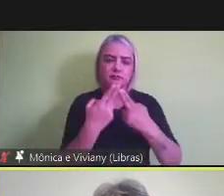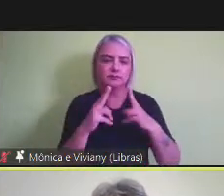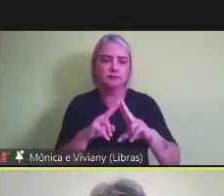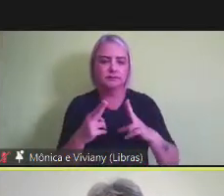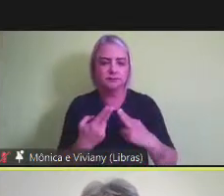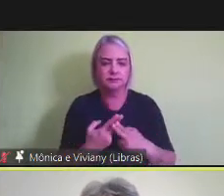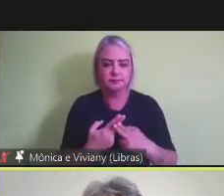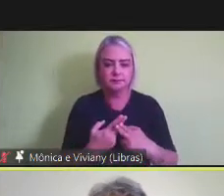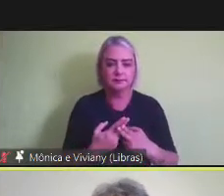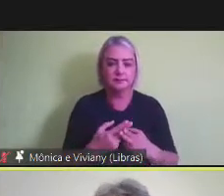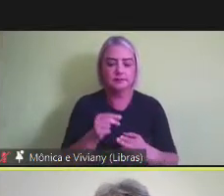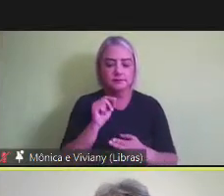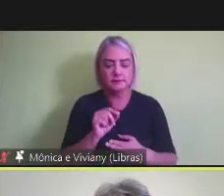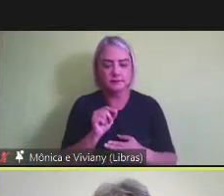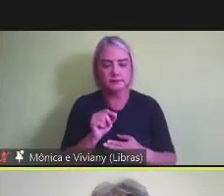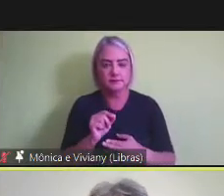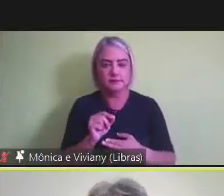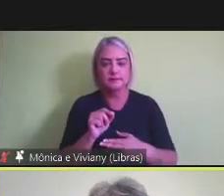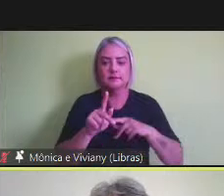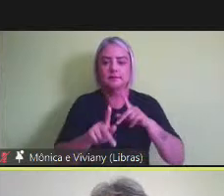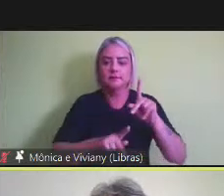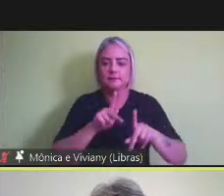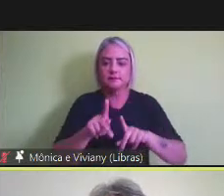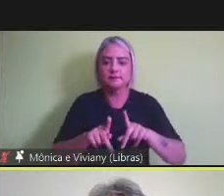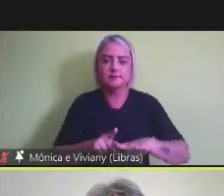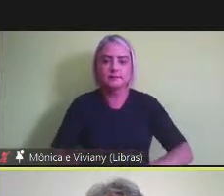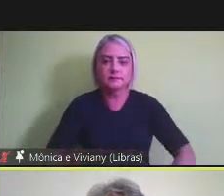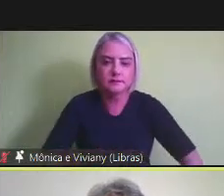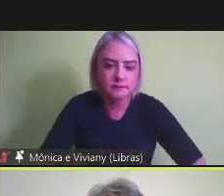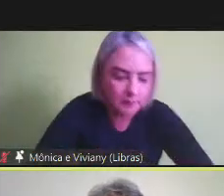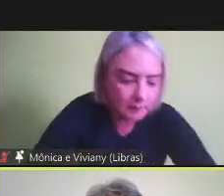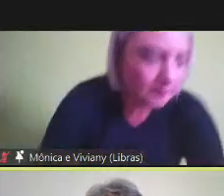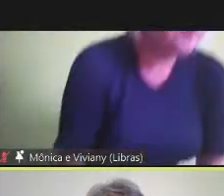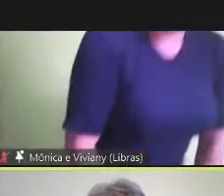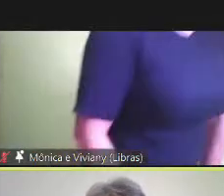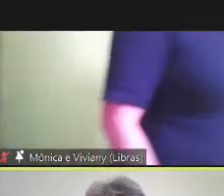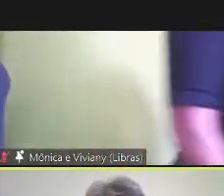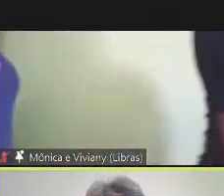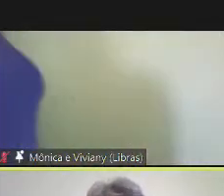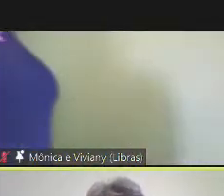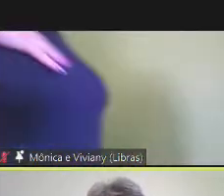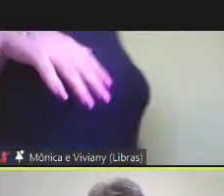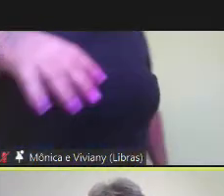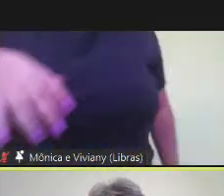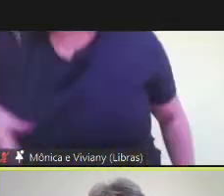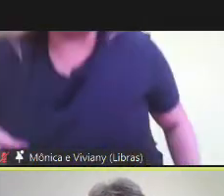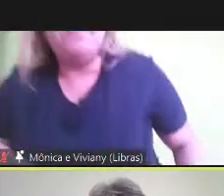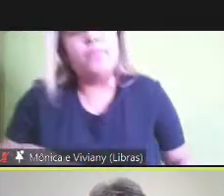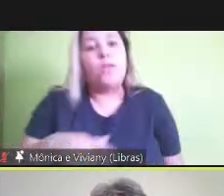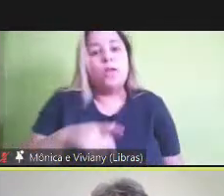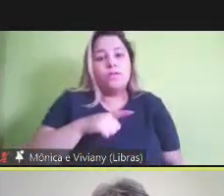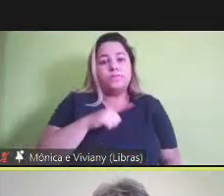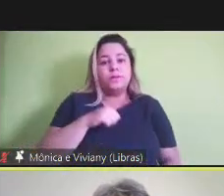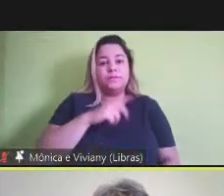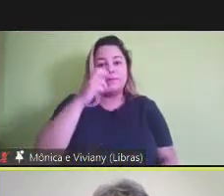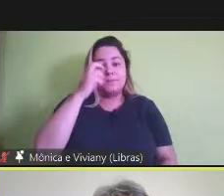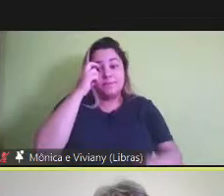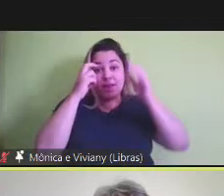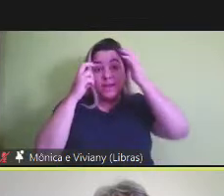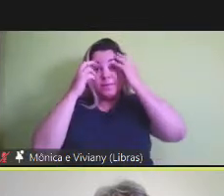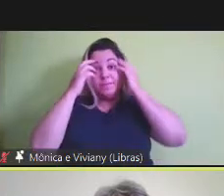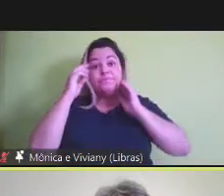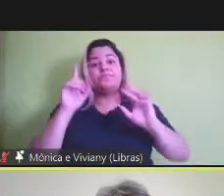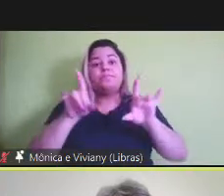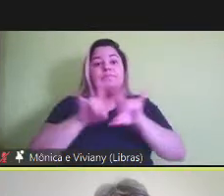different aspects. So we have to develop this ability, and population has an